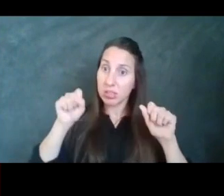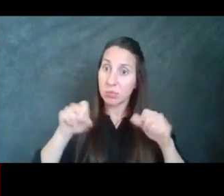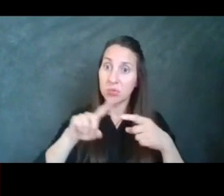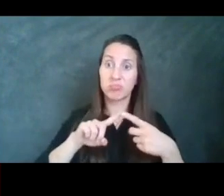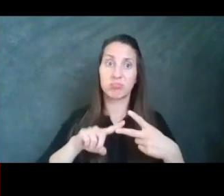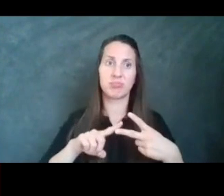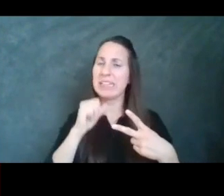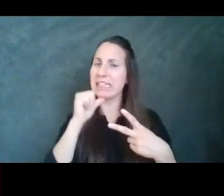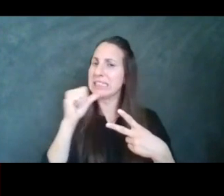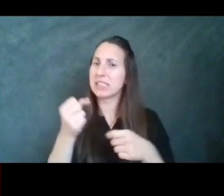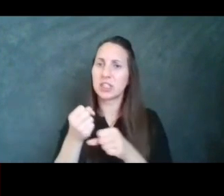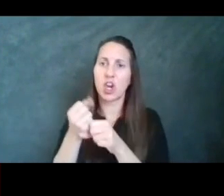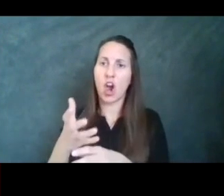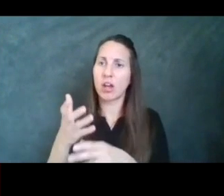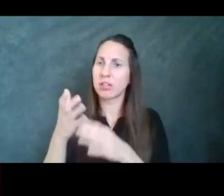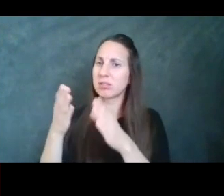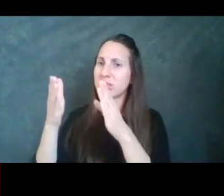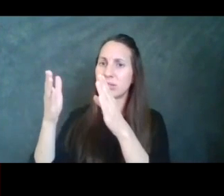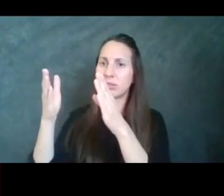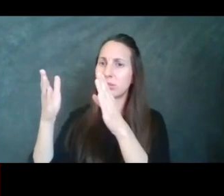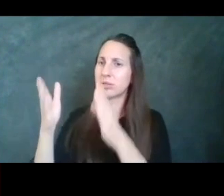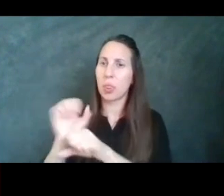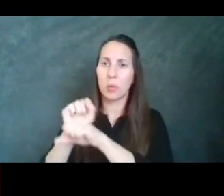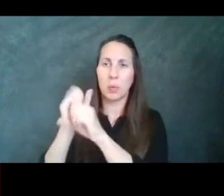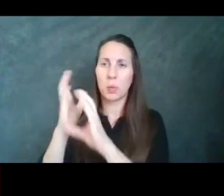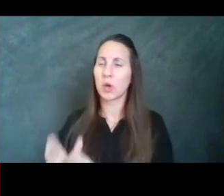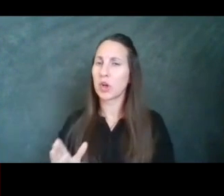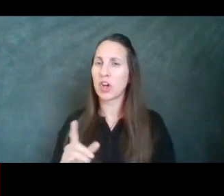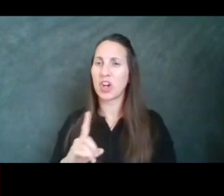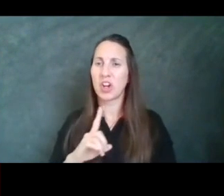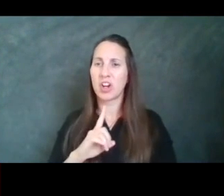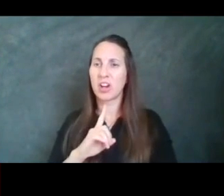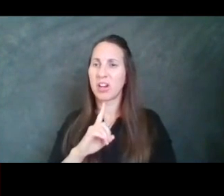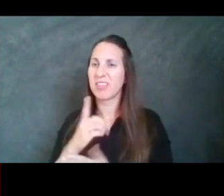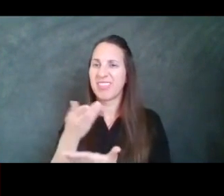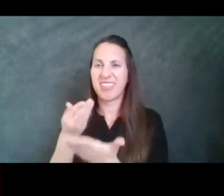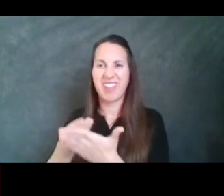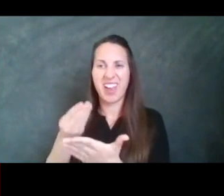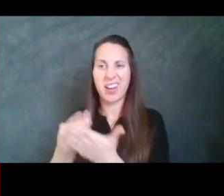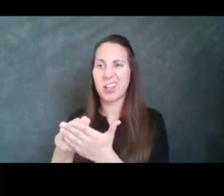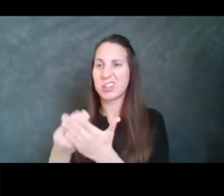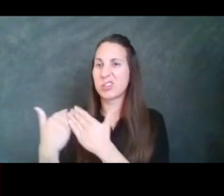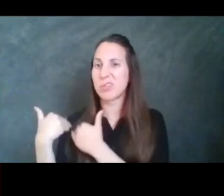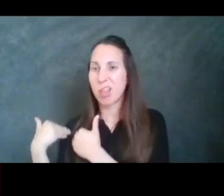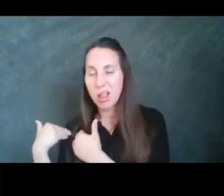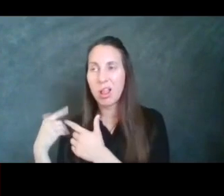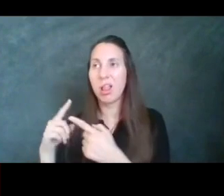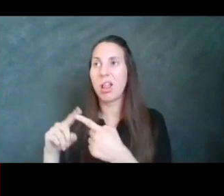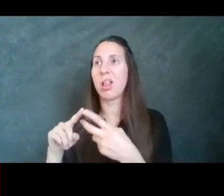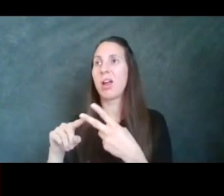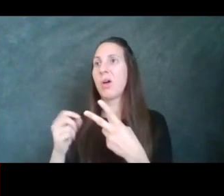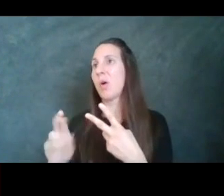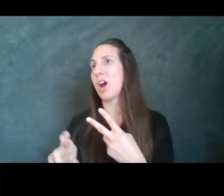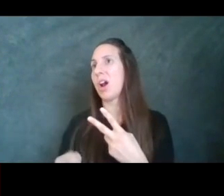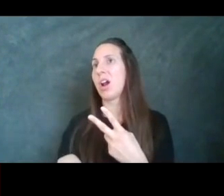going to cause the employer undue financial burdens or undue,